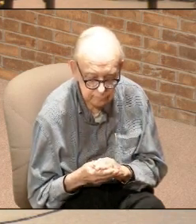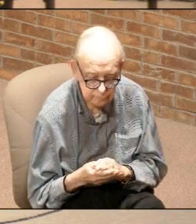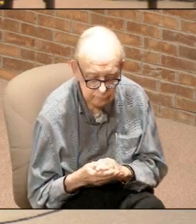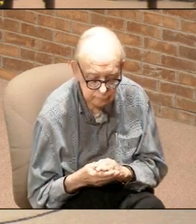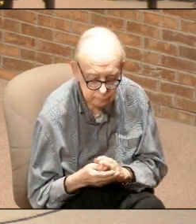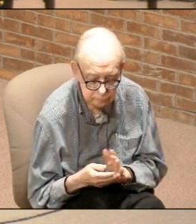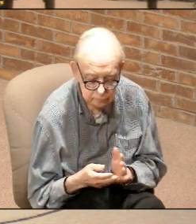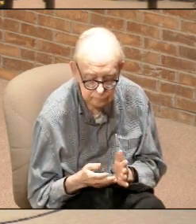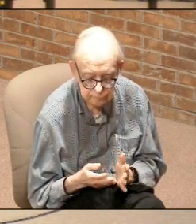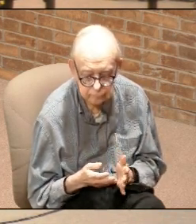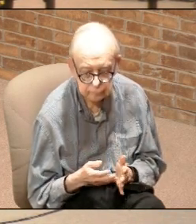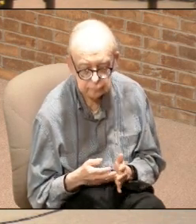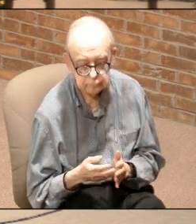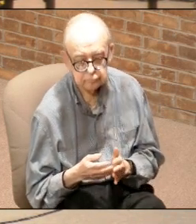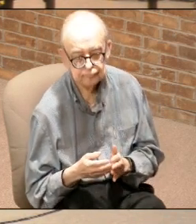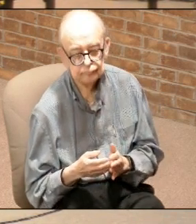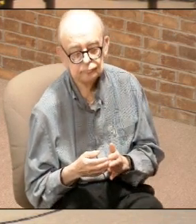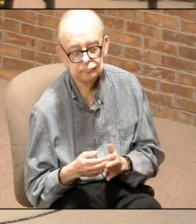uh